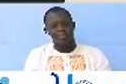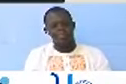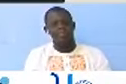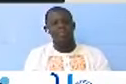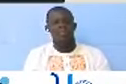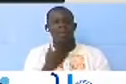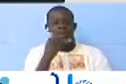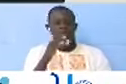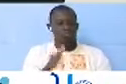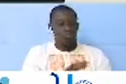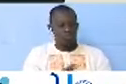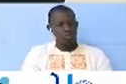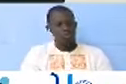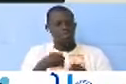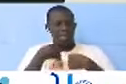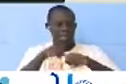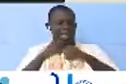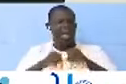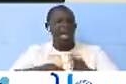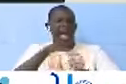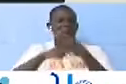Were you trained in intelligence?